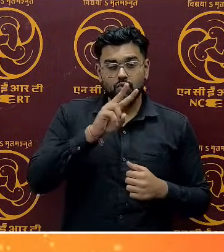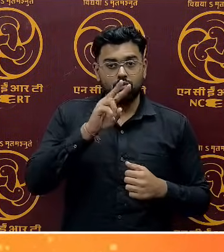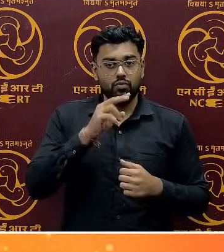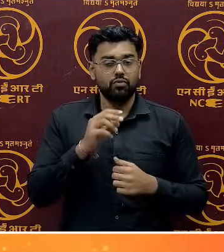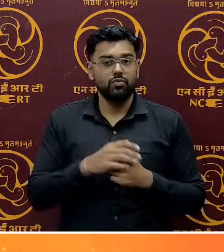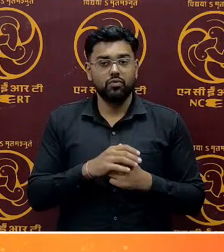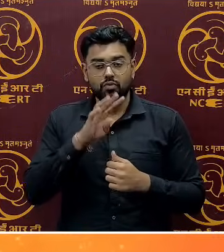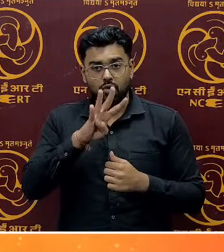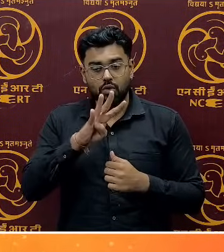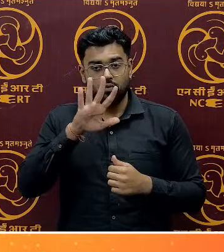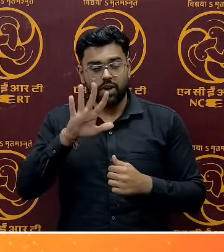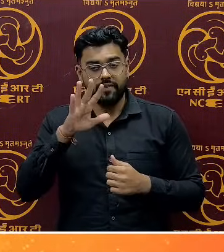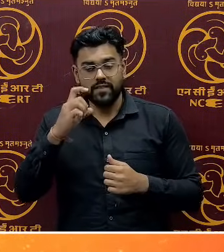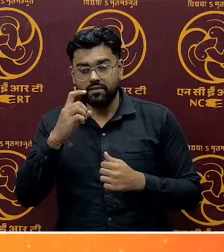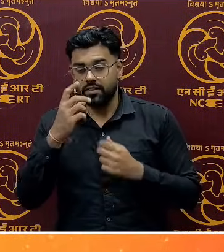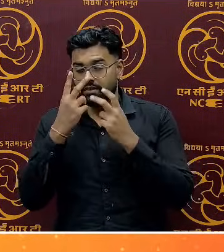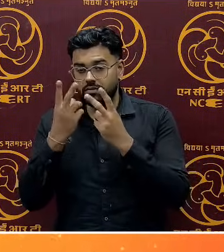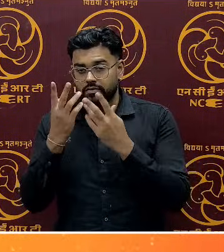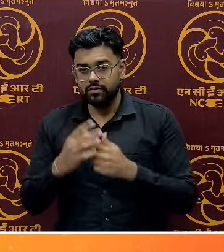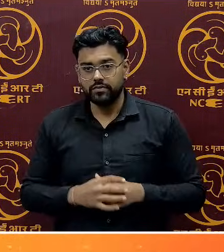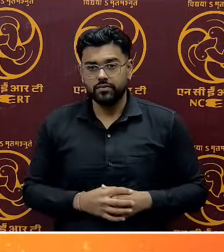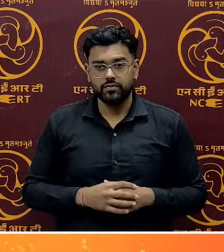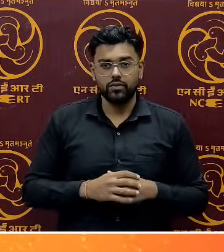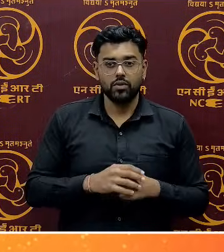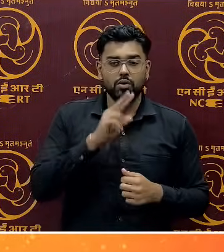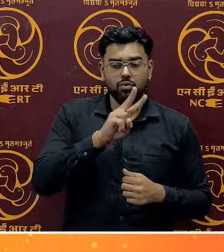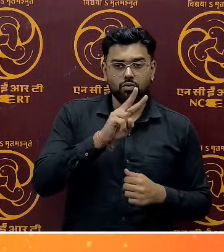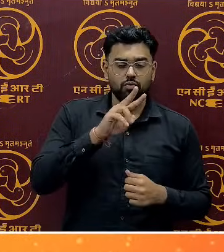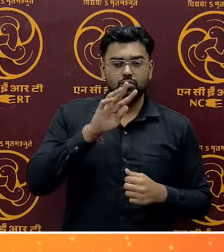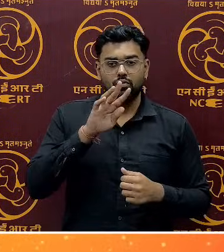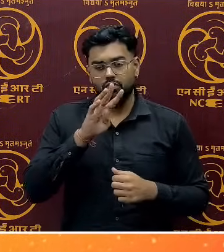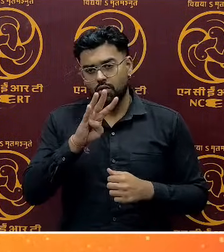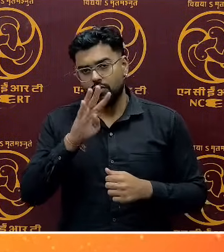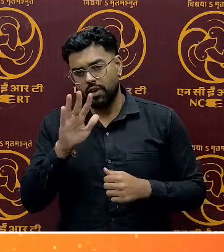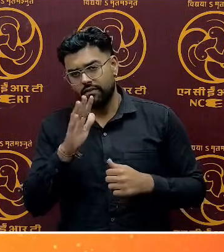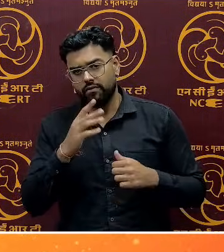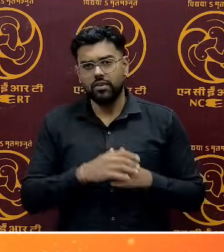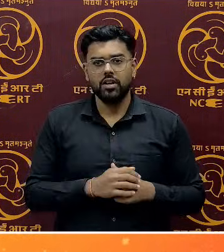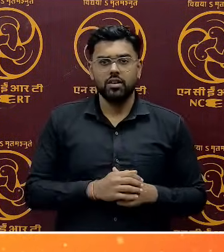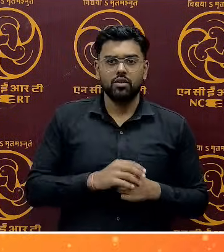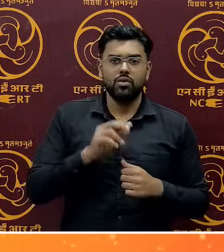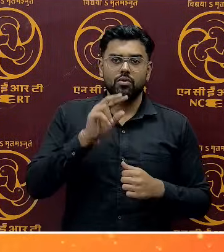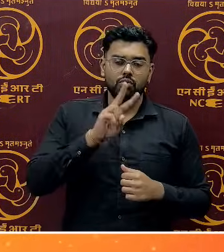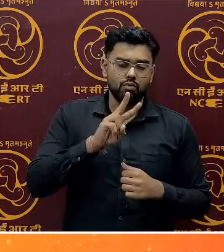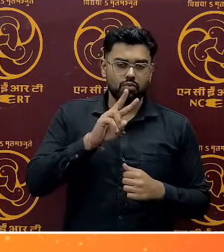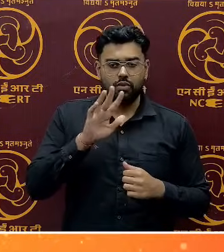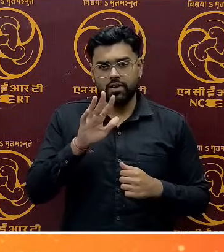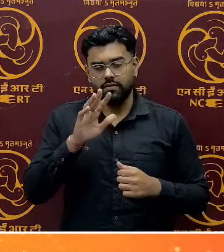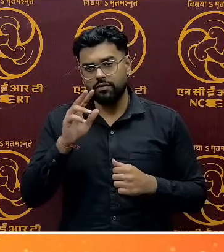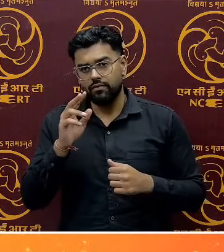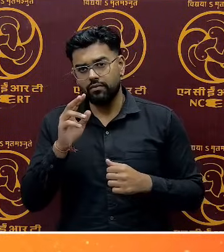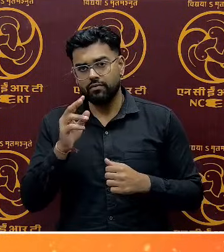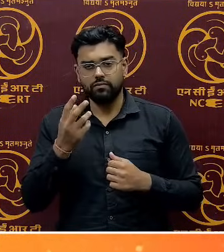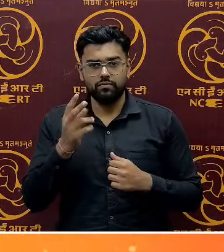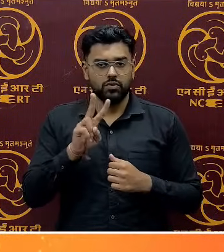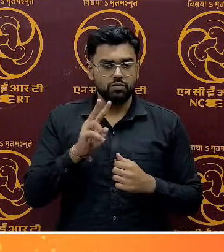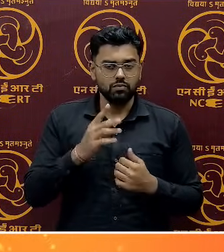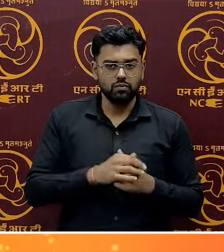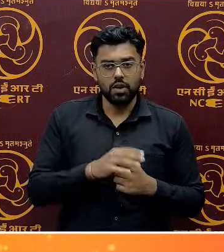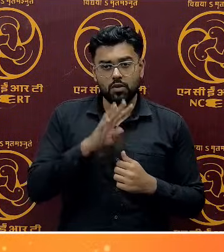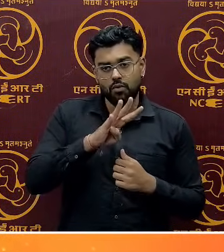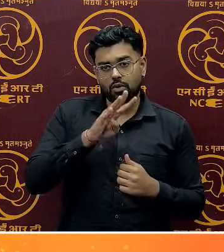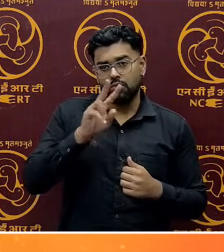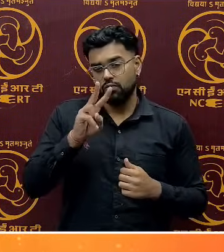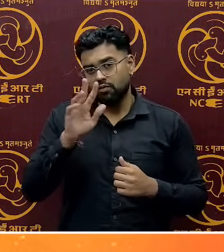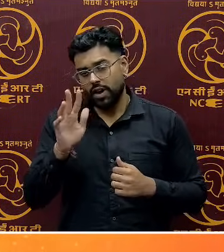can be 2, 4, 5, 2, 5, 4, right? 4, 2, 5, 4, 5,